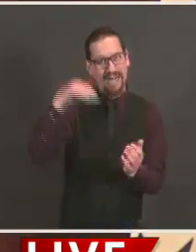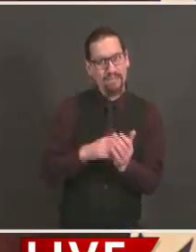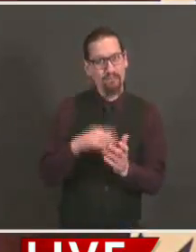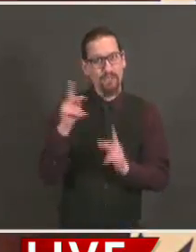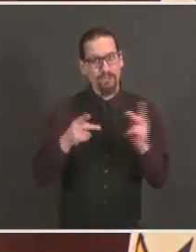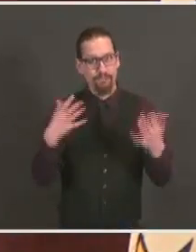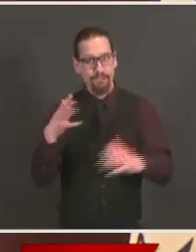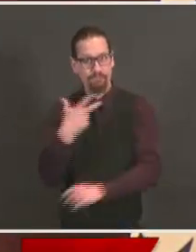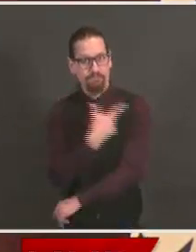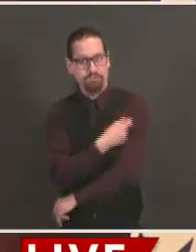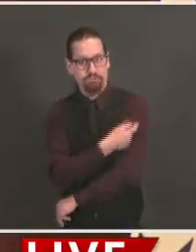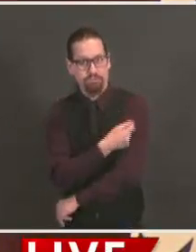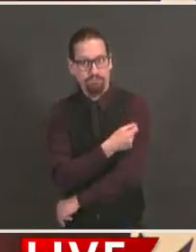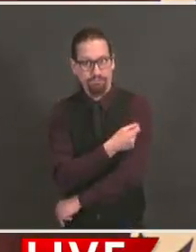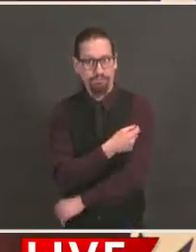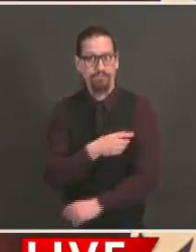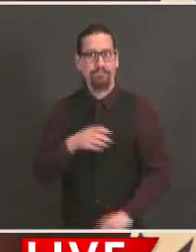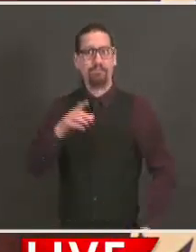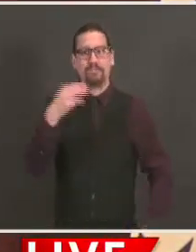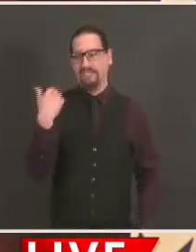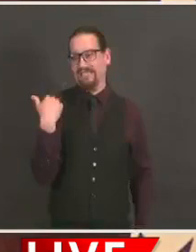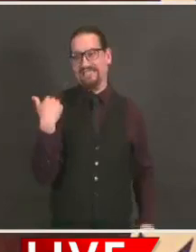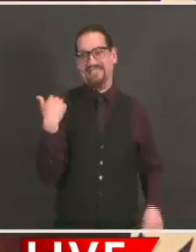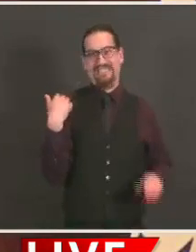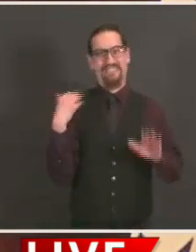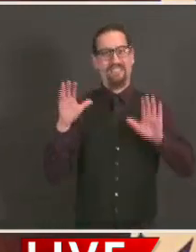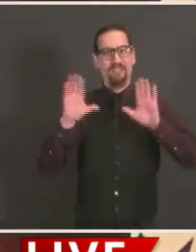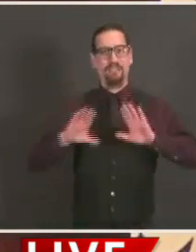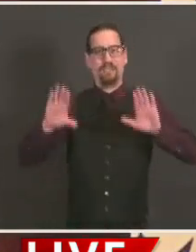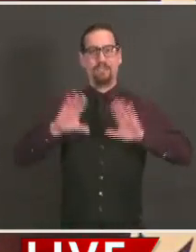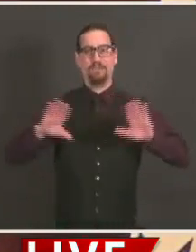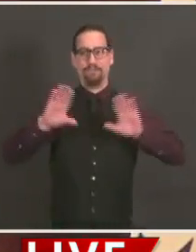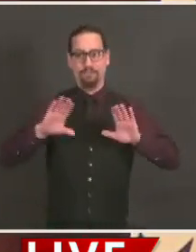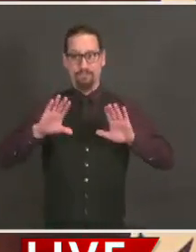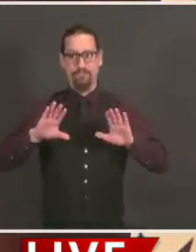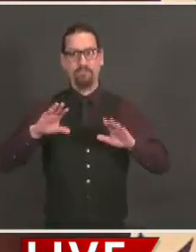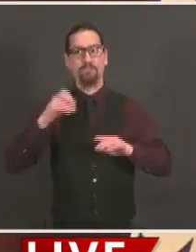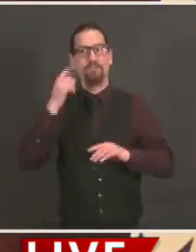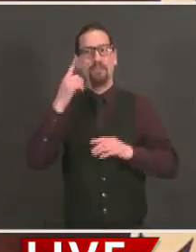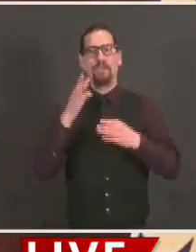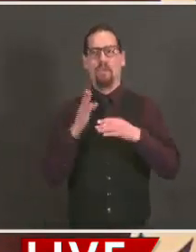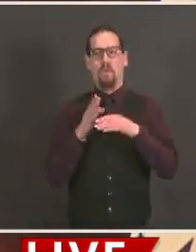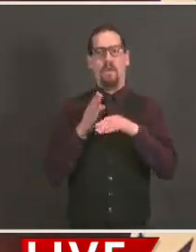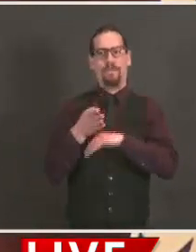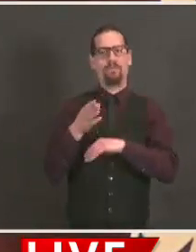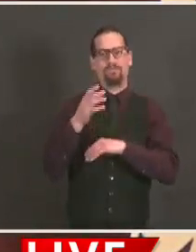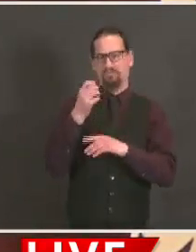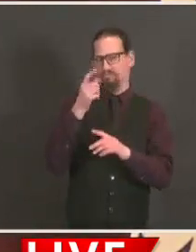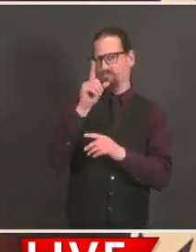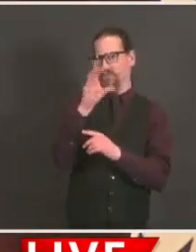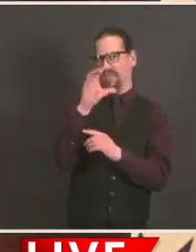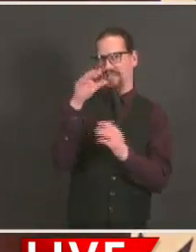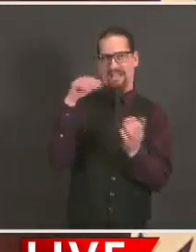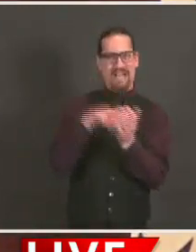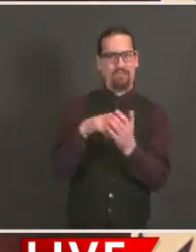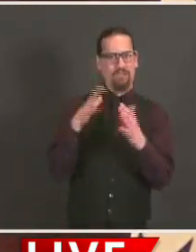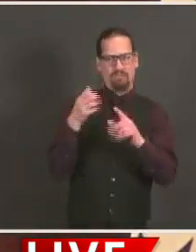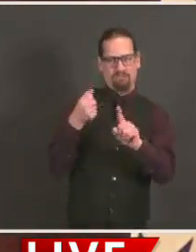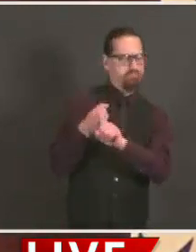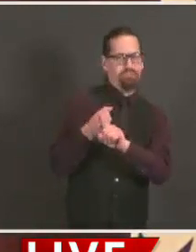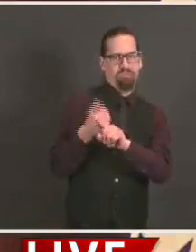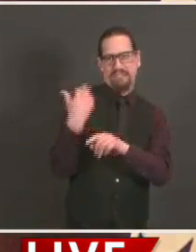100,000 doses mark on Sunday. It is a great accomplishment that has taken an enormous amount